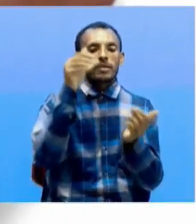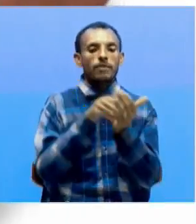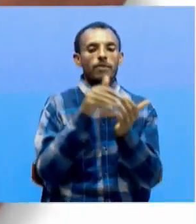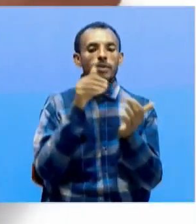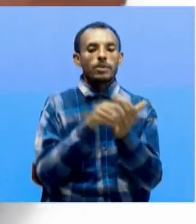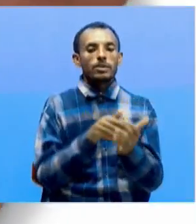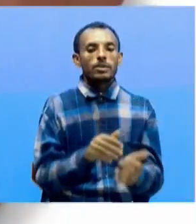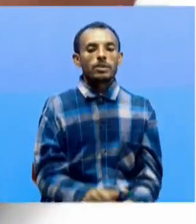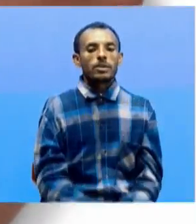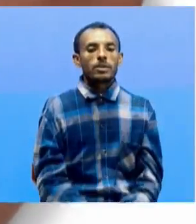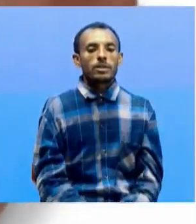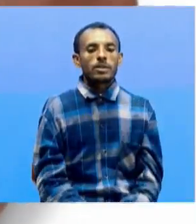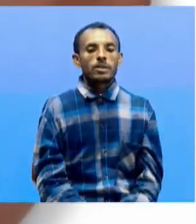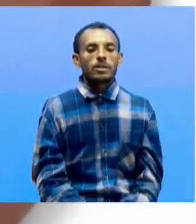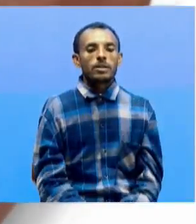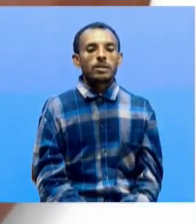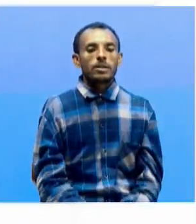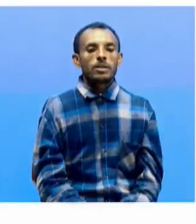frequency.